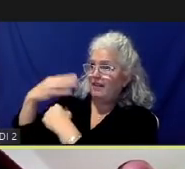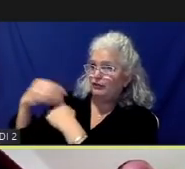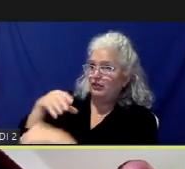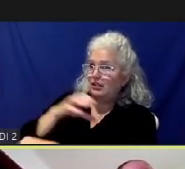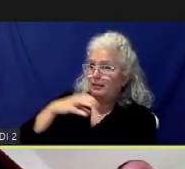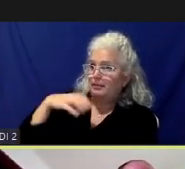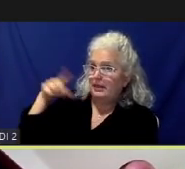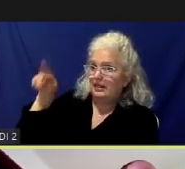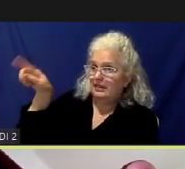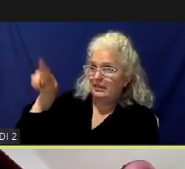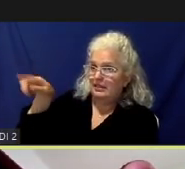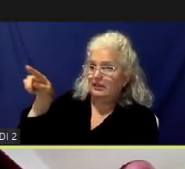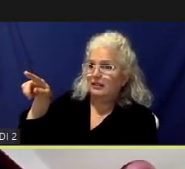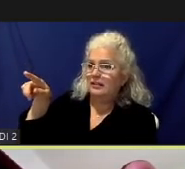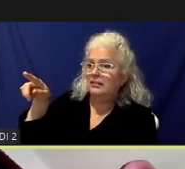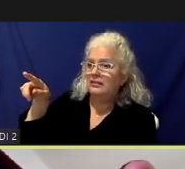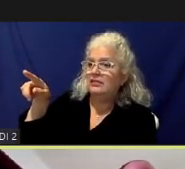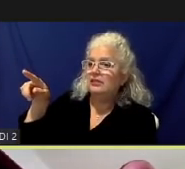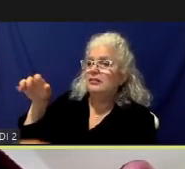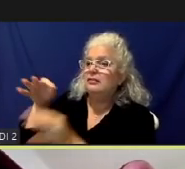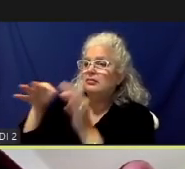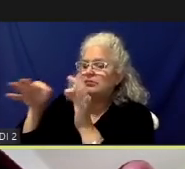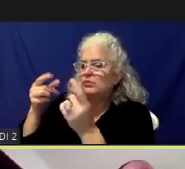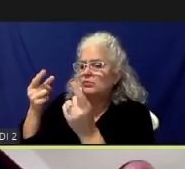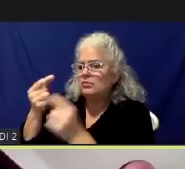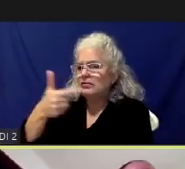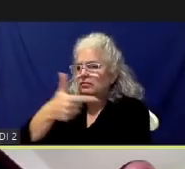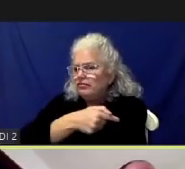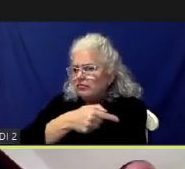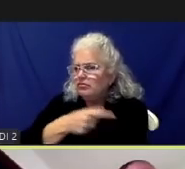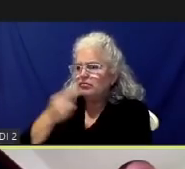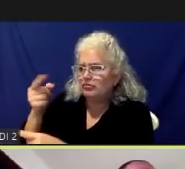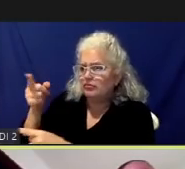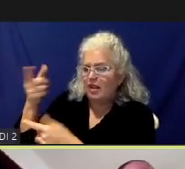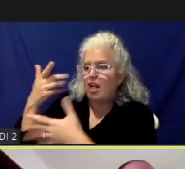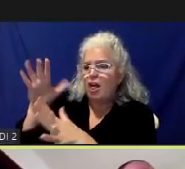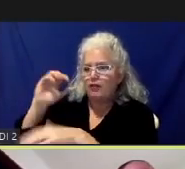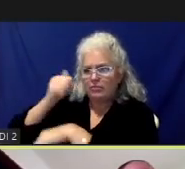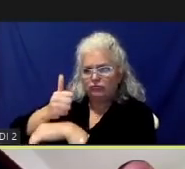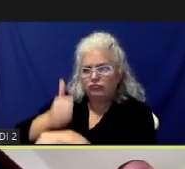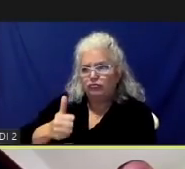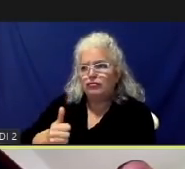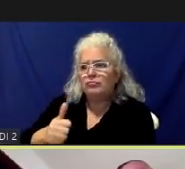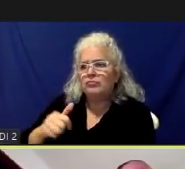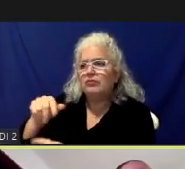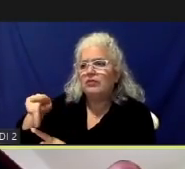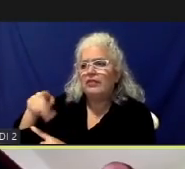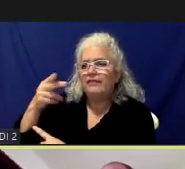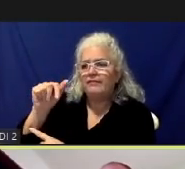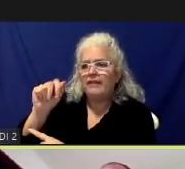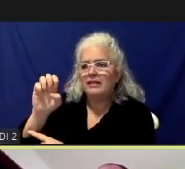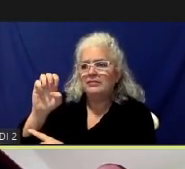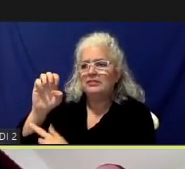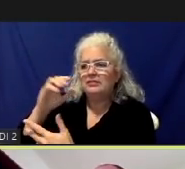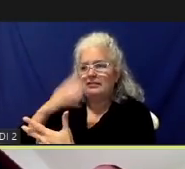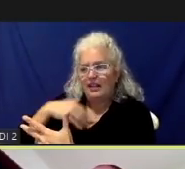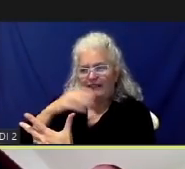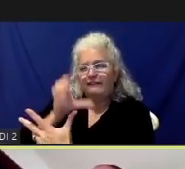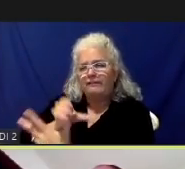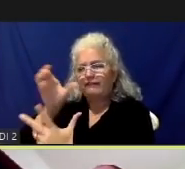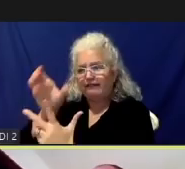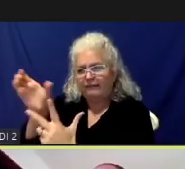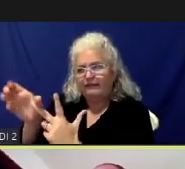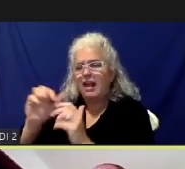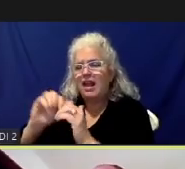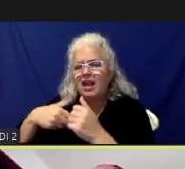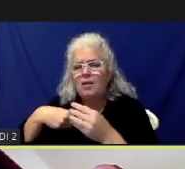these phases, provide a rubric for allocations across the nation, and then this is